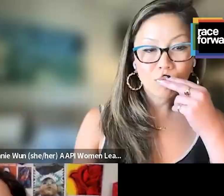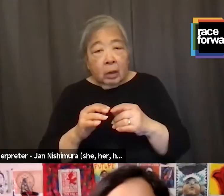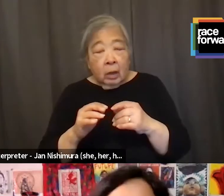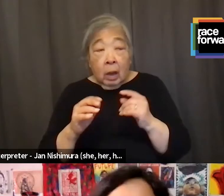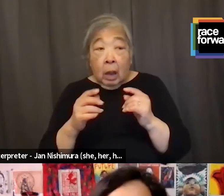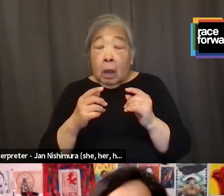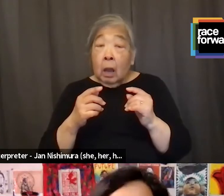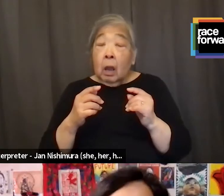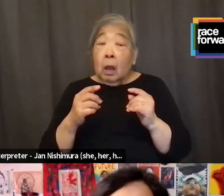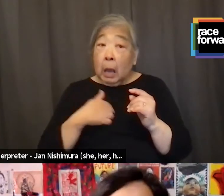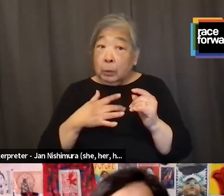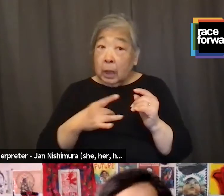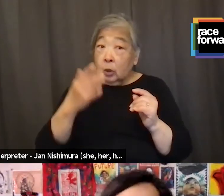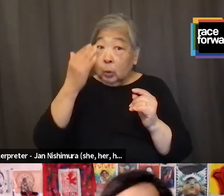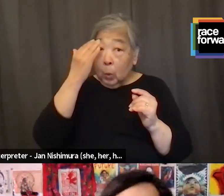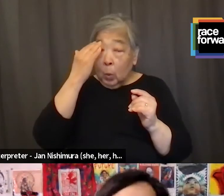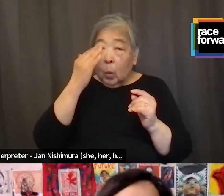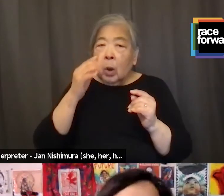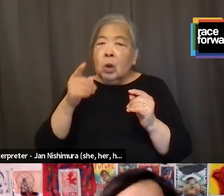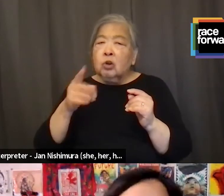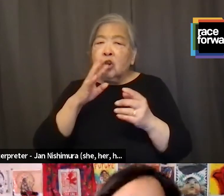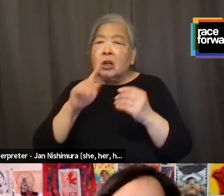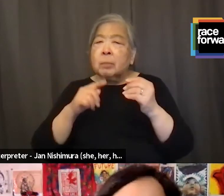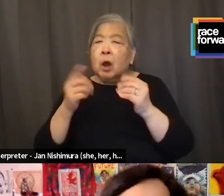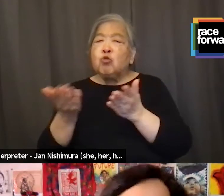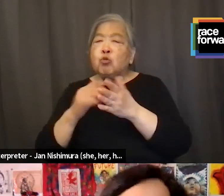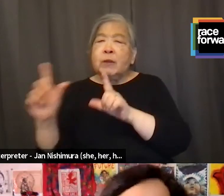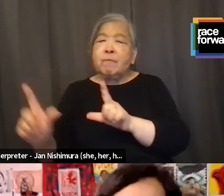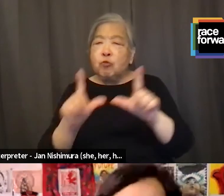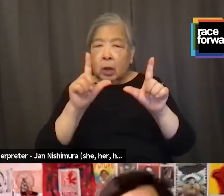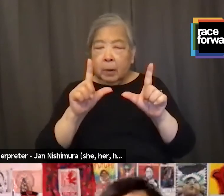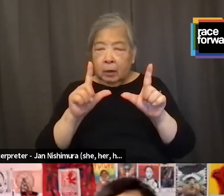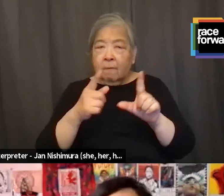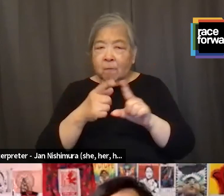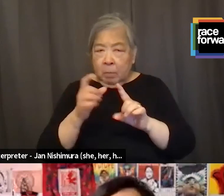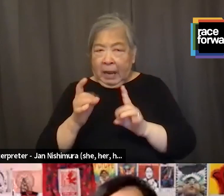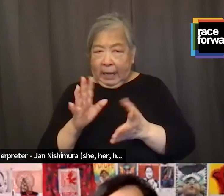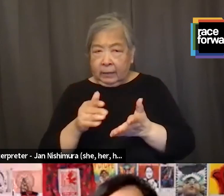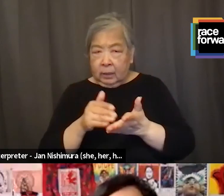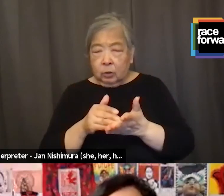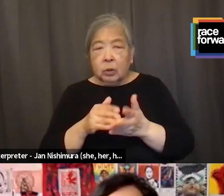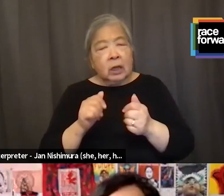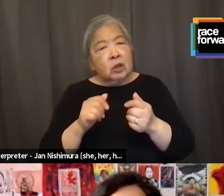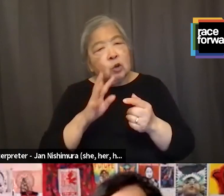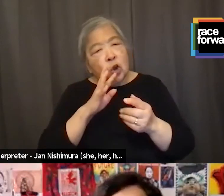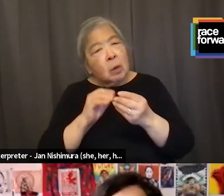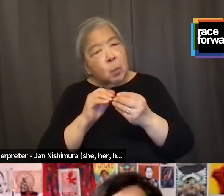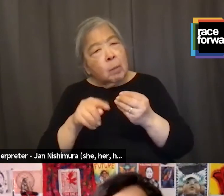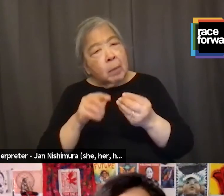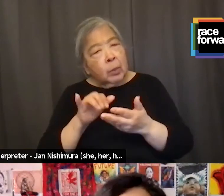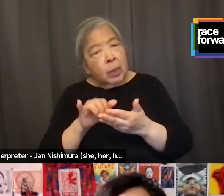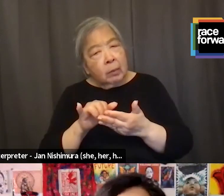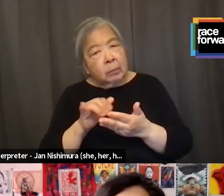like to know, you named reframing violence against women from hate-centered. Can you say more about that, please?